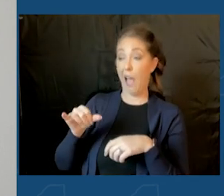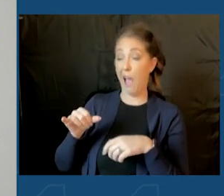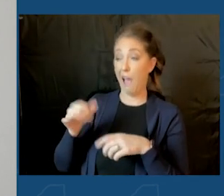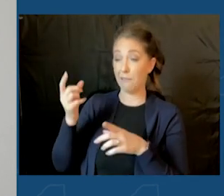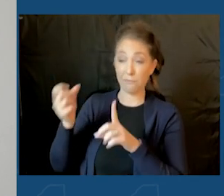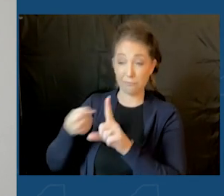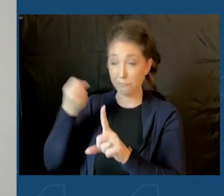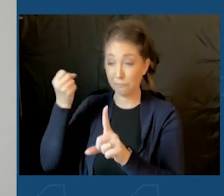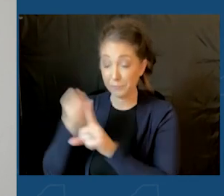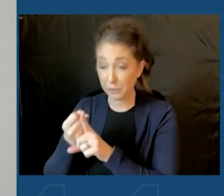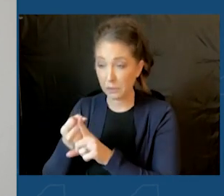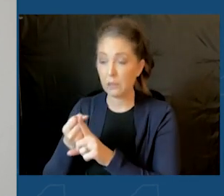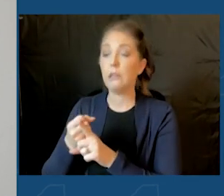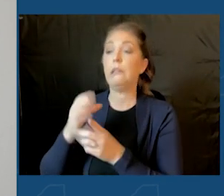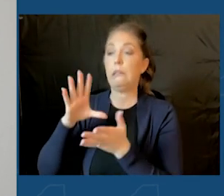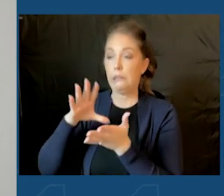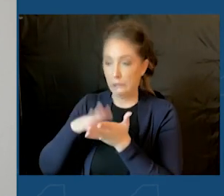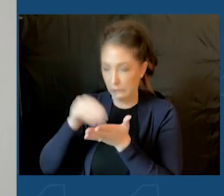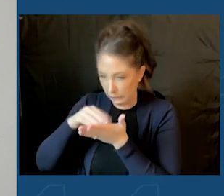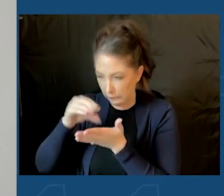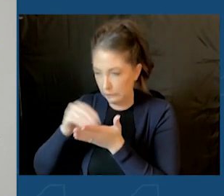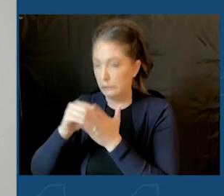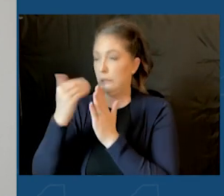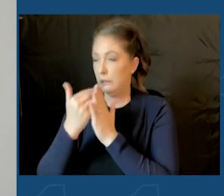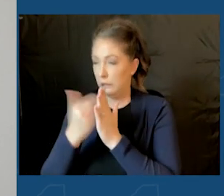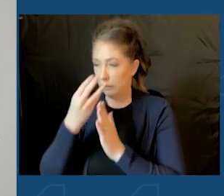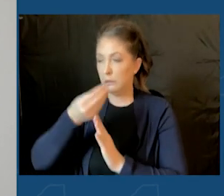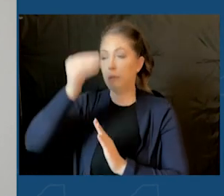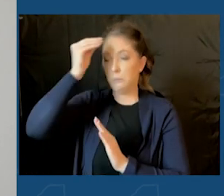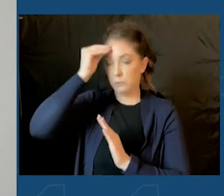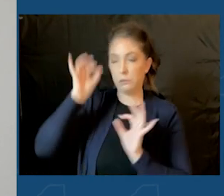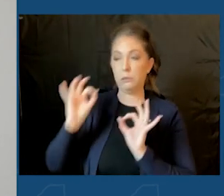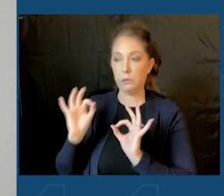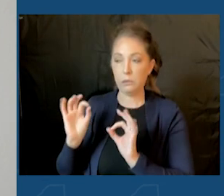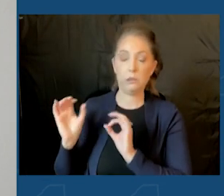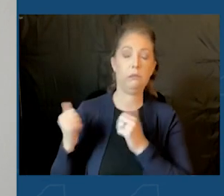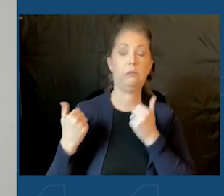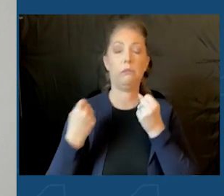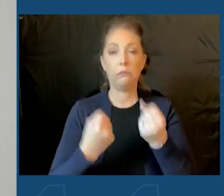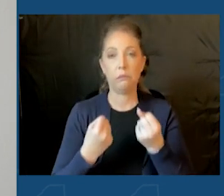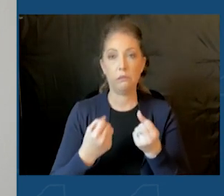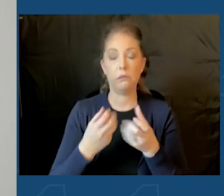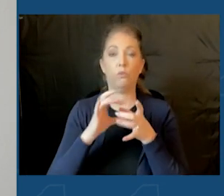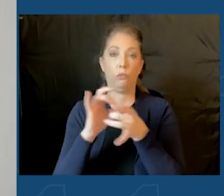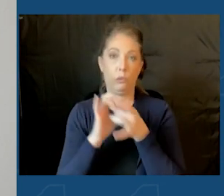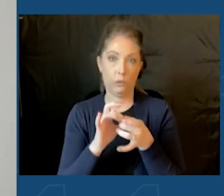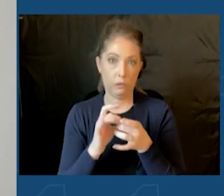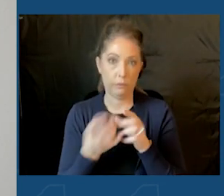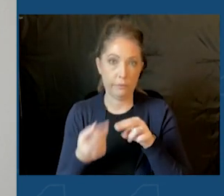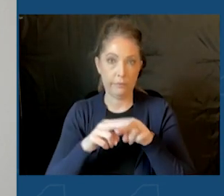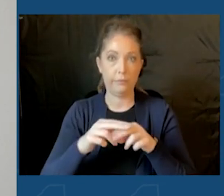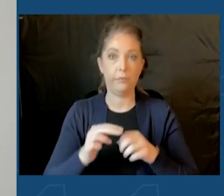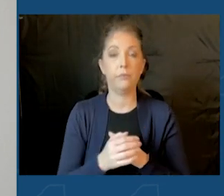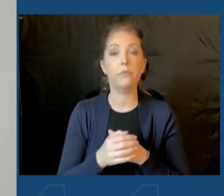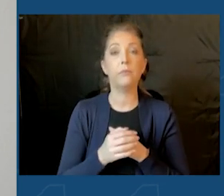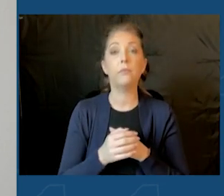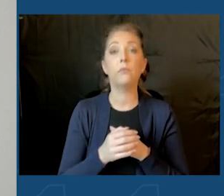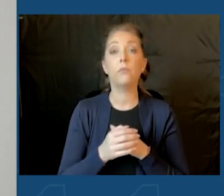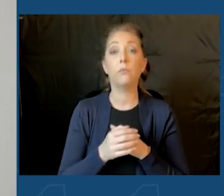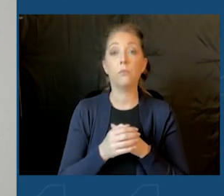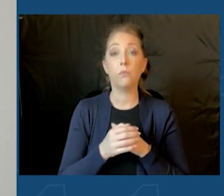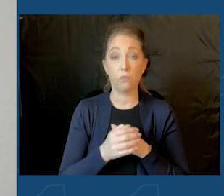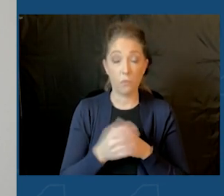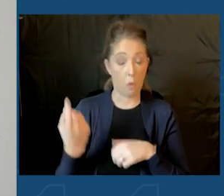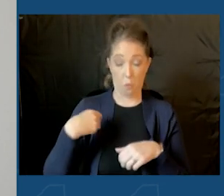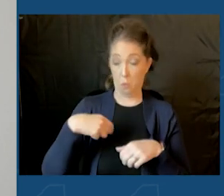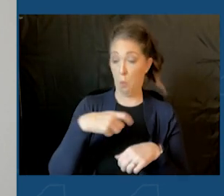response in new disasters and continue to deepen our relationships. At the Division of Homeland Security and Emergency Services, we've held